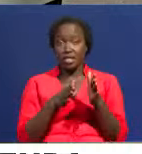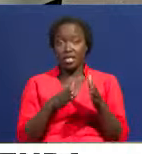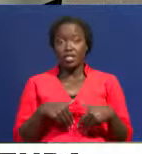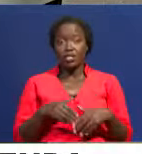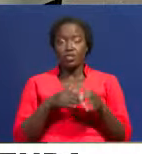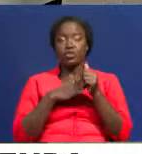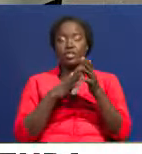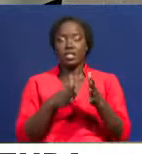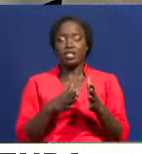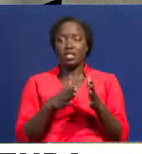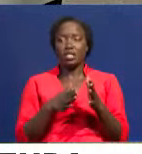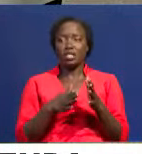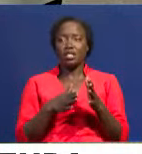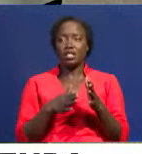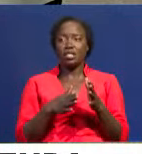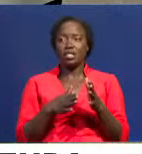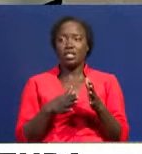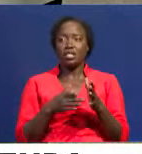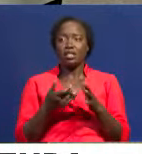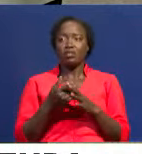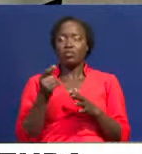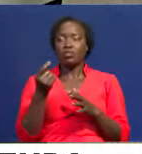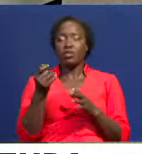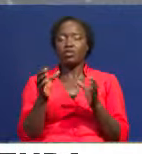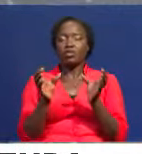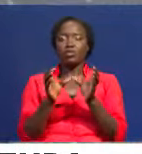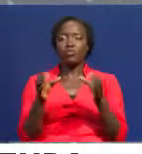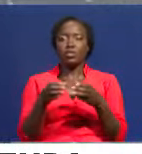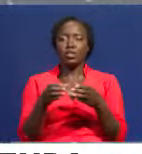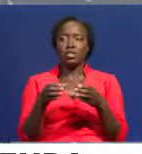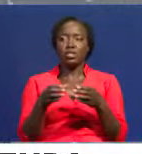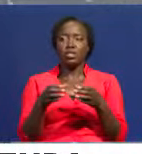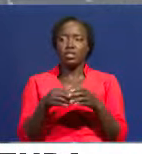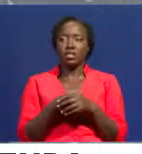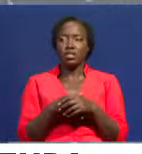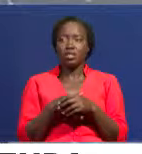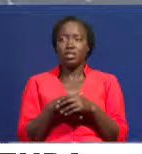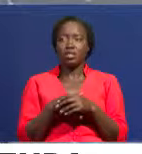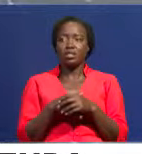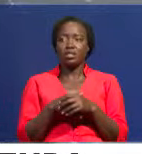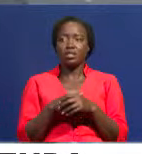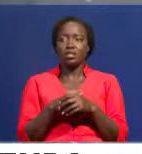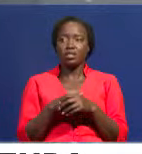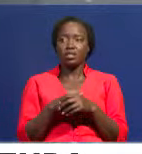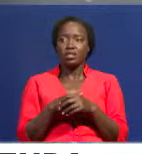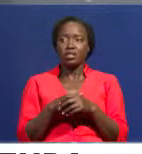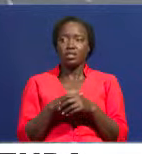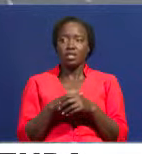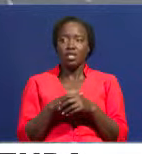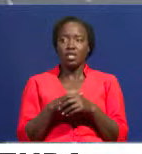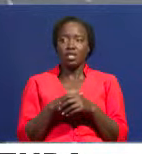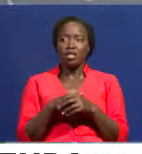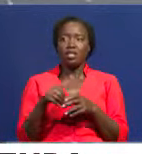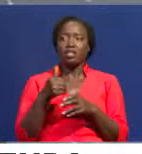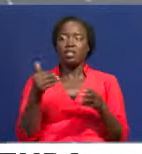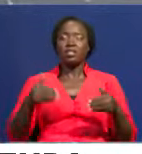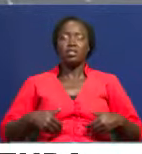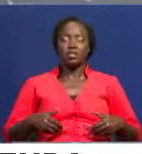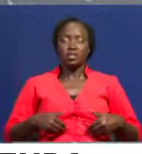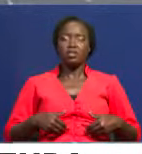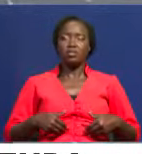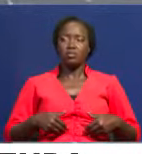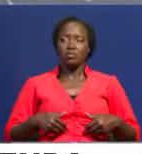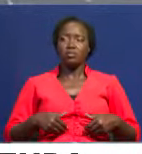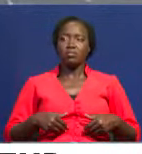youth leader from a minority community mm-hmm. from Ilchamus, speaking on behalf of the rest of the youths of the